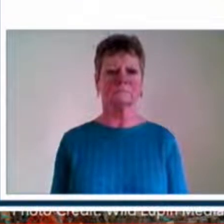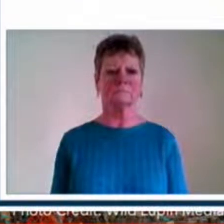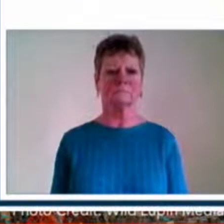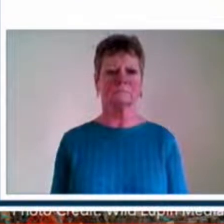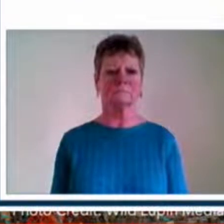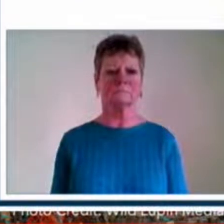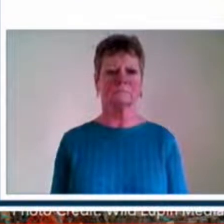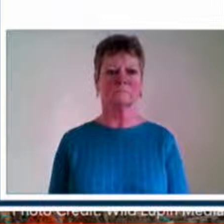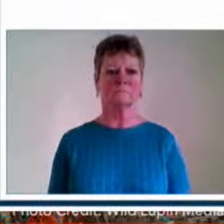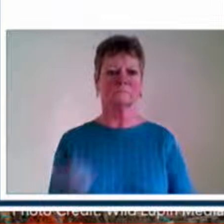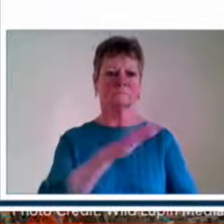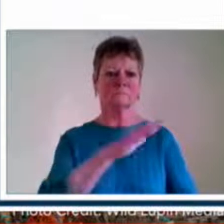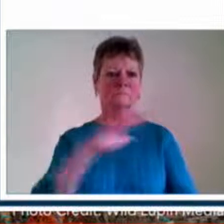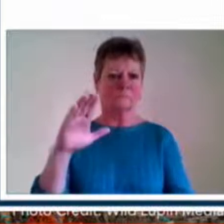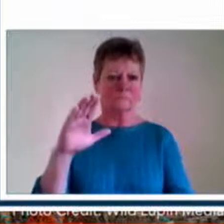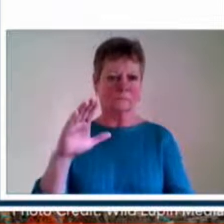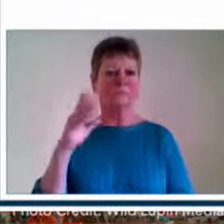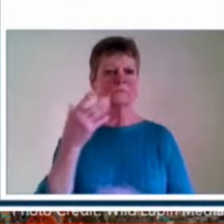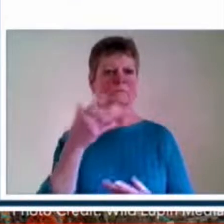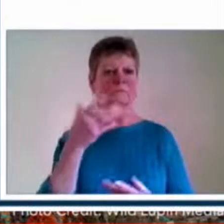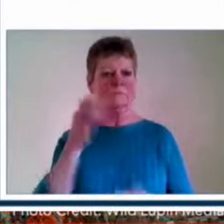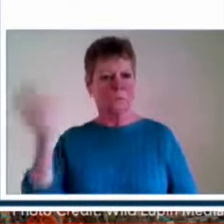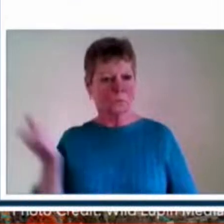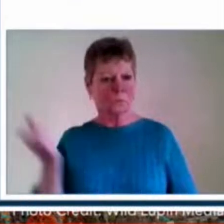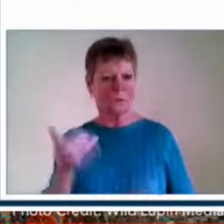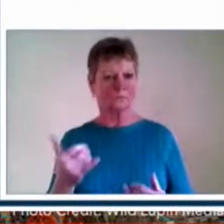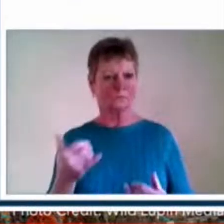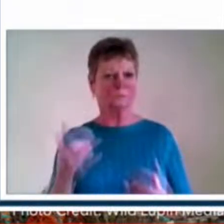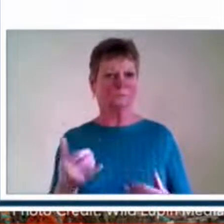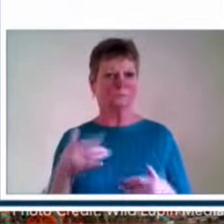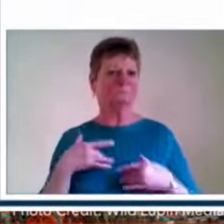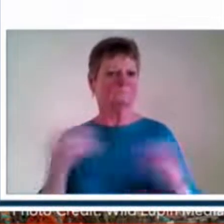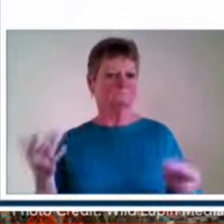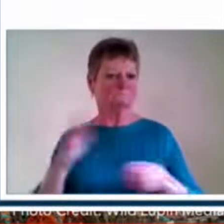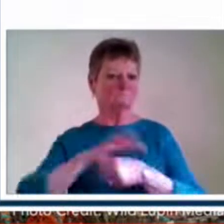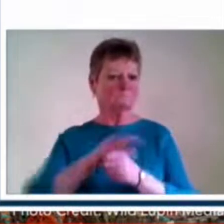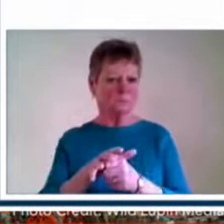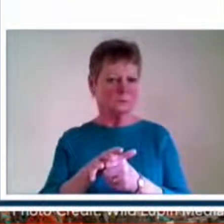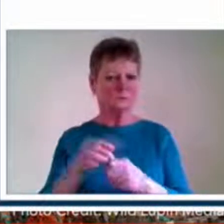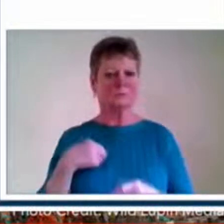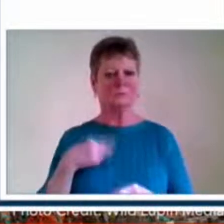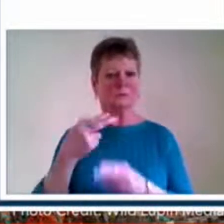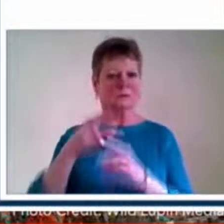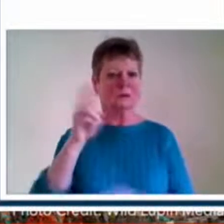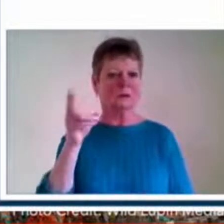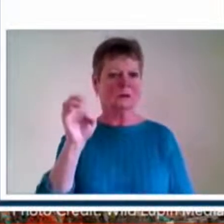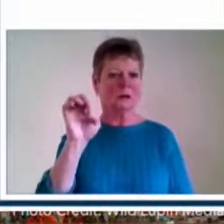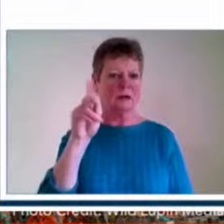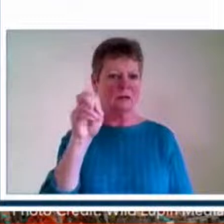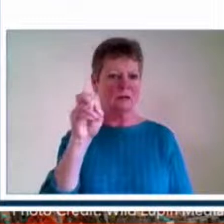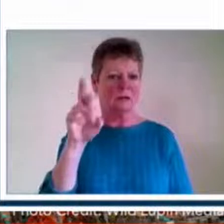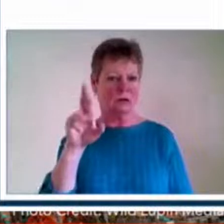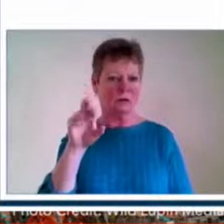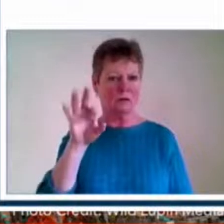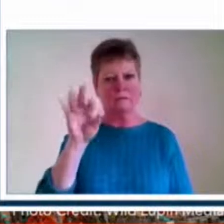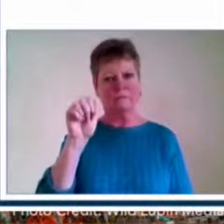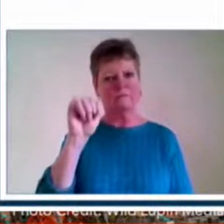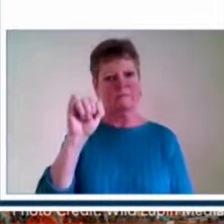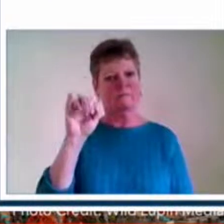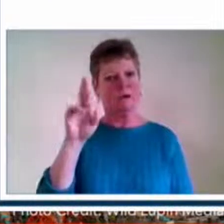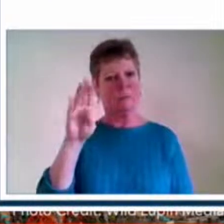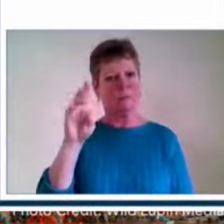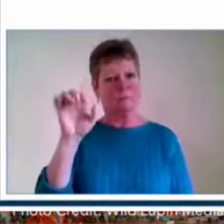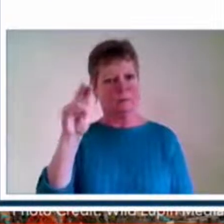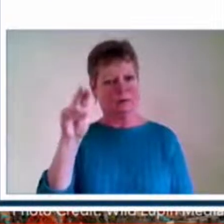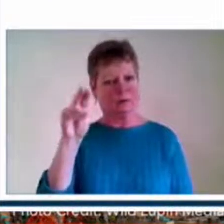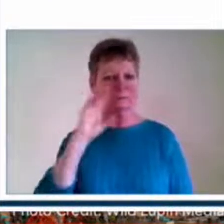Good afternoon and welcome to today's COVID-19 update. I'm Heather Fairbairn and I'll be your moderator today. Before we begin, allow me to introduce